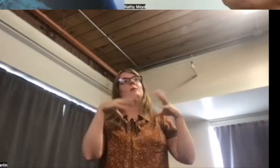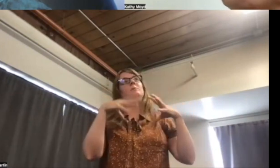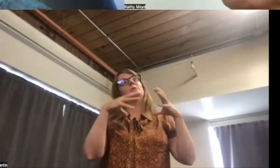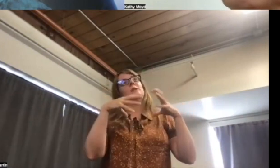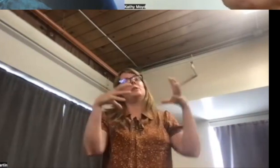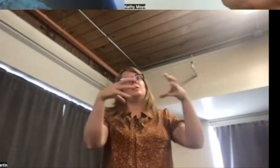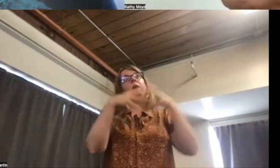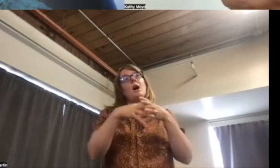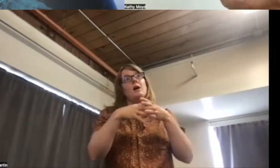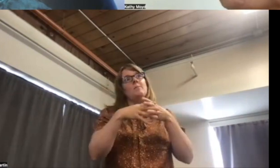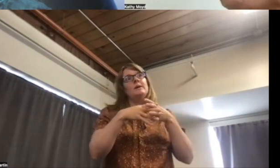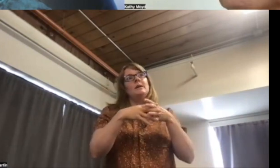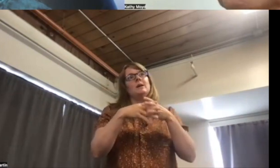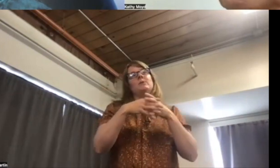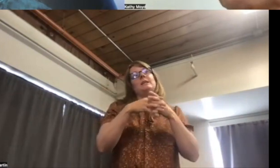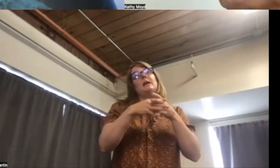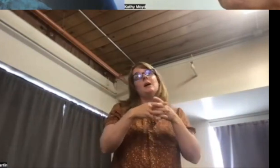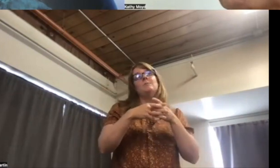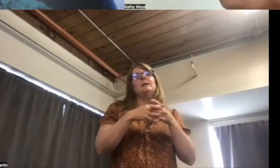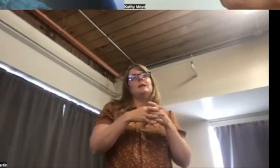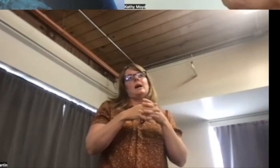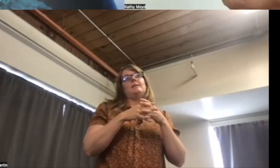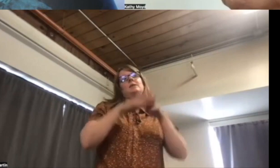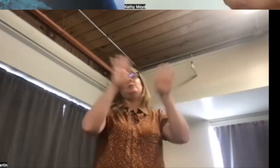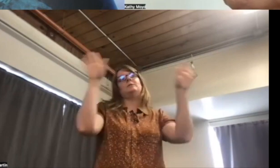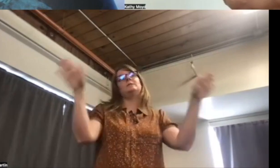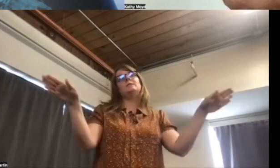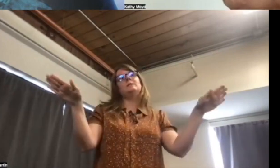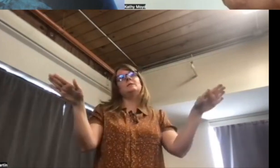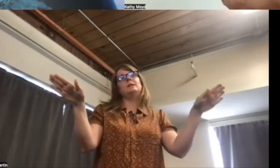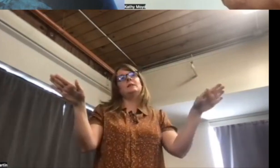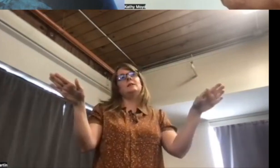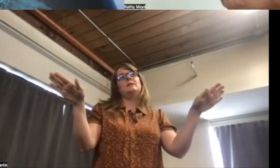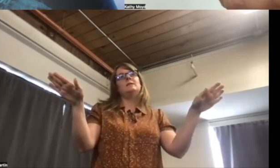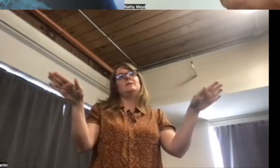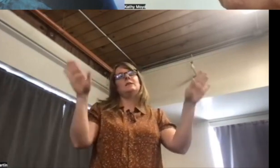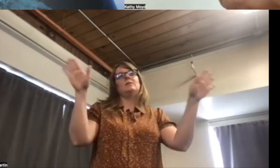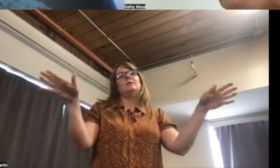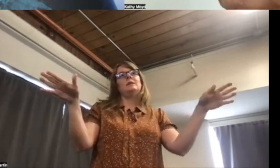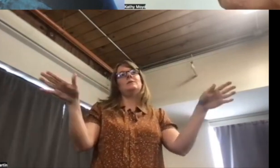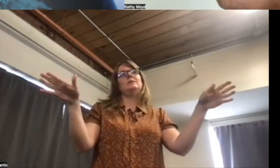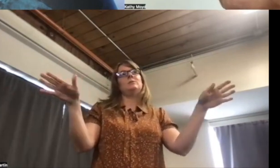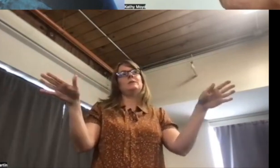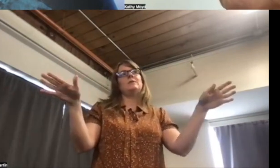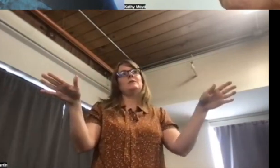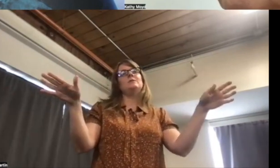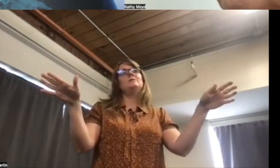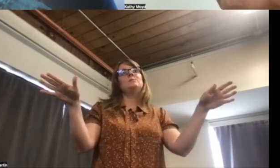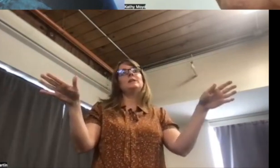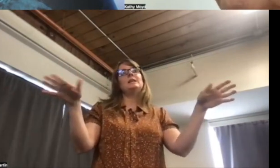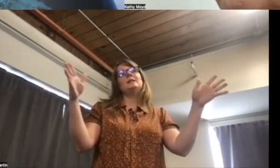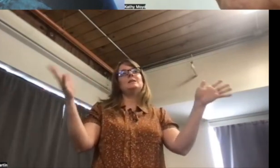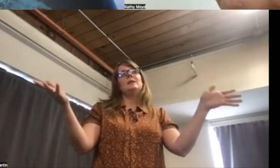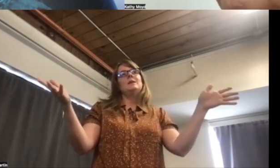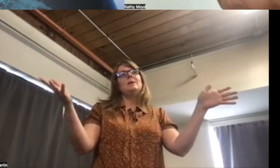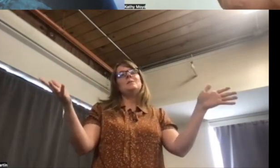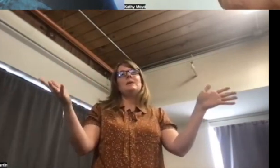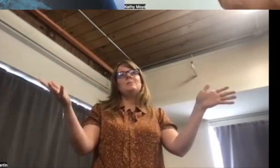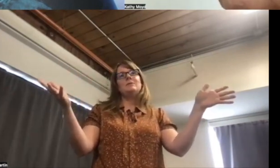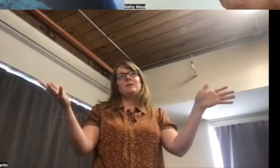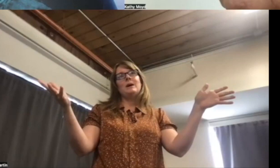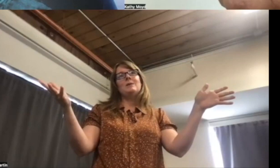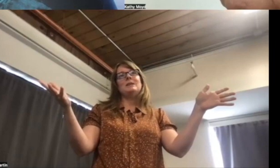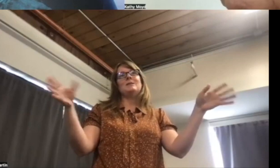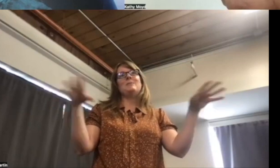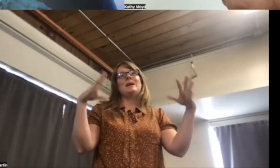I am starting to call a hub, a breeding hub. And then you still get, individuals out at the zoos breeding and making